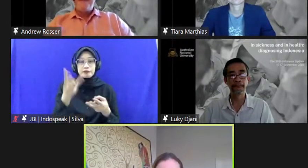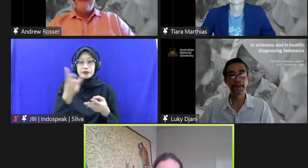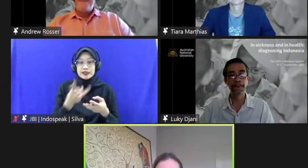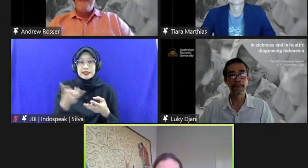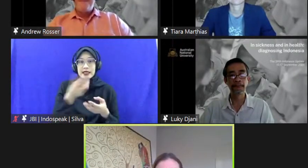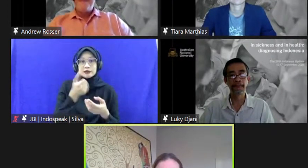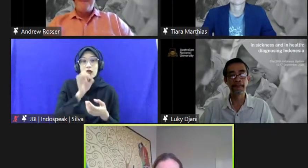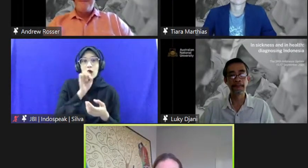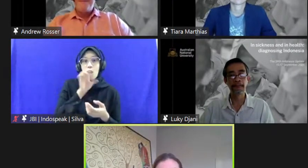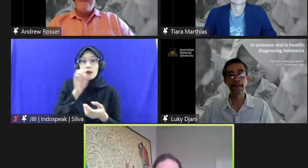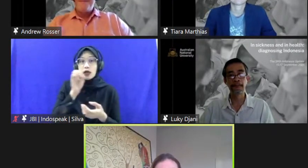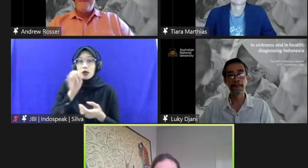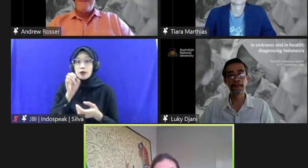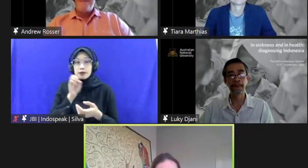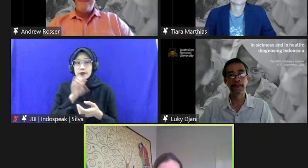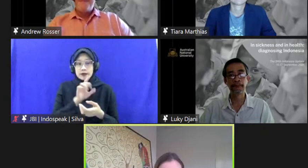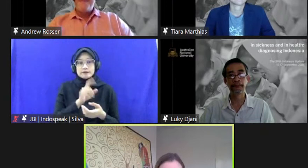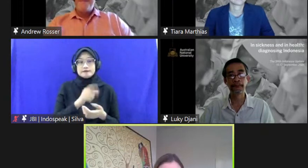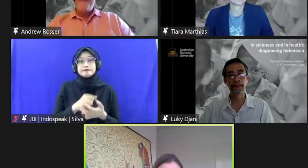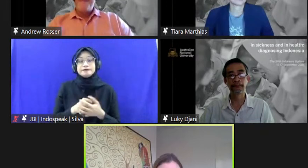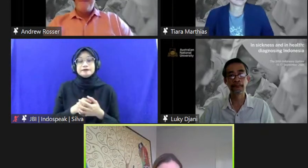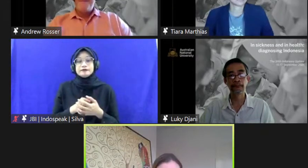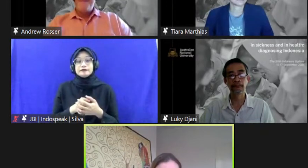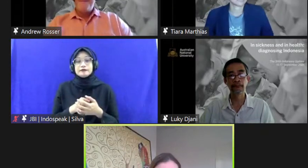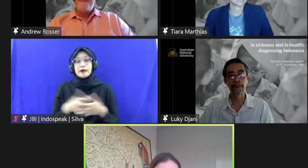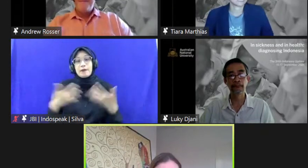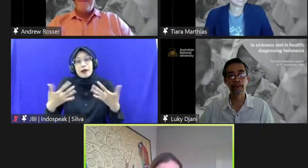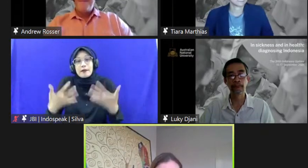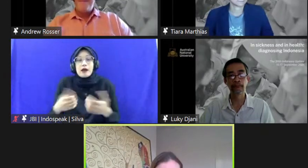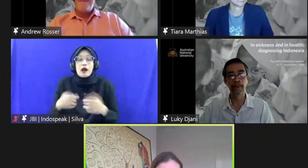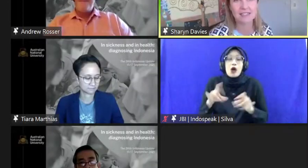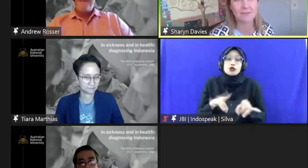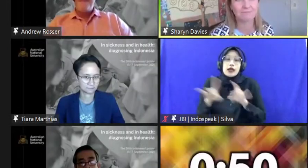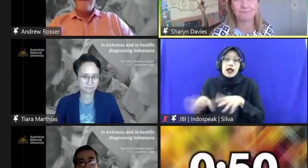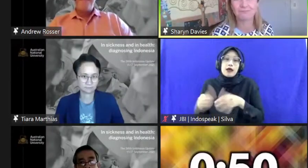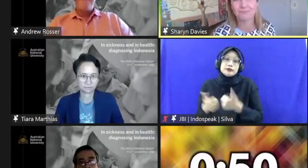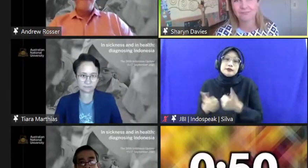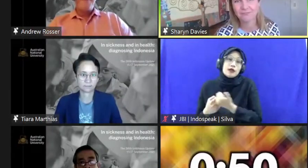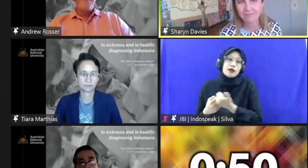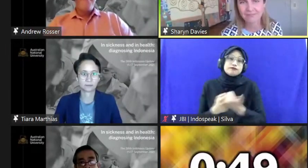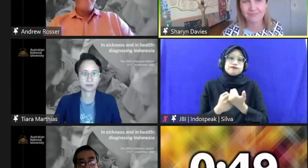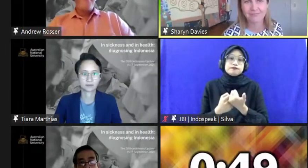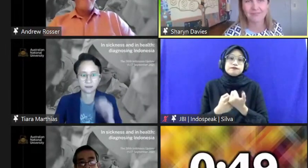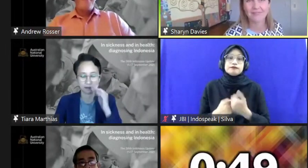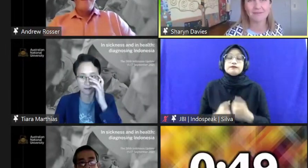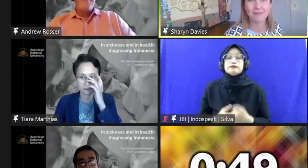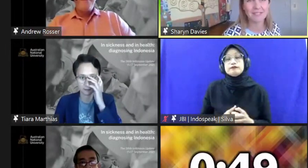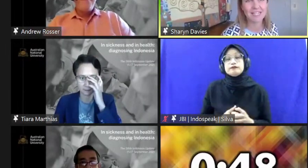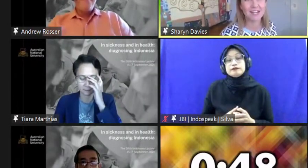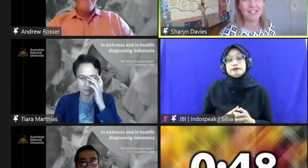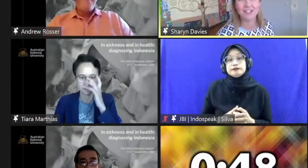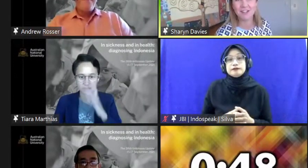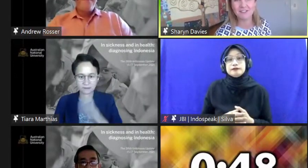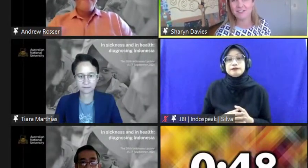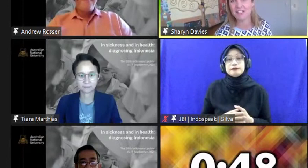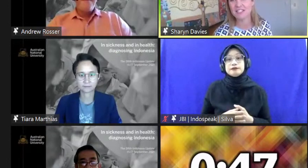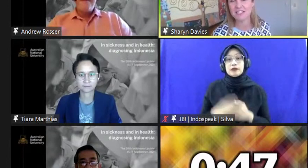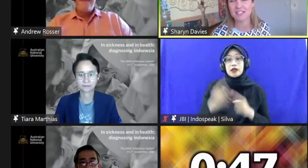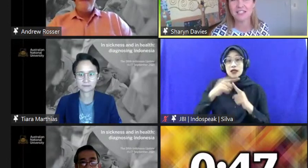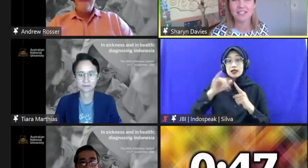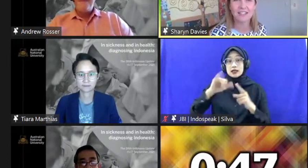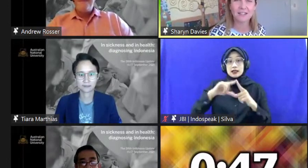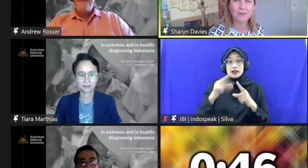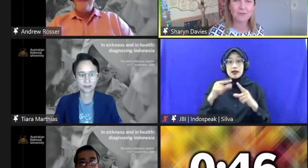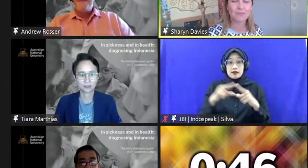just thinking about how best Australia can assist. Maybe Tiara, you can go